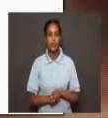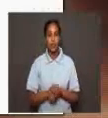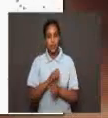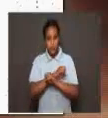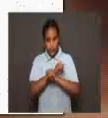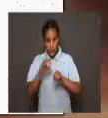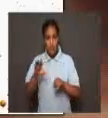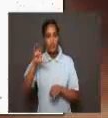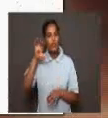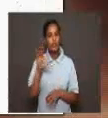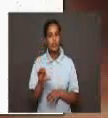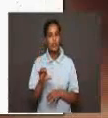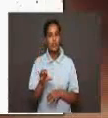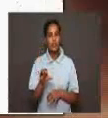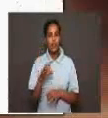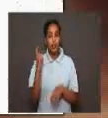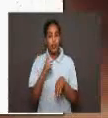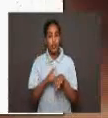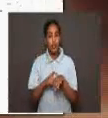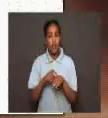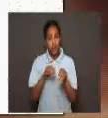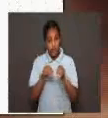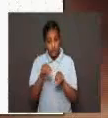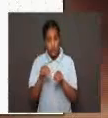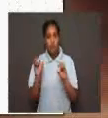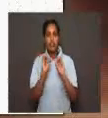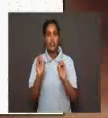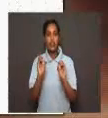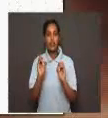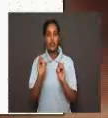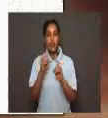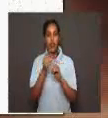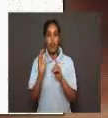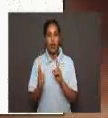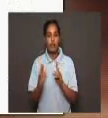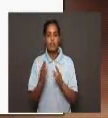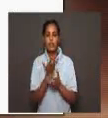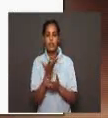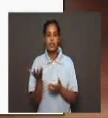Dispersion forces often act in non-polar substances.